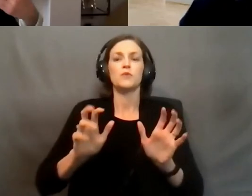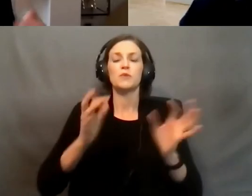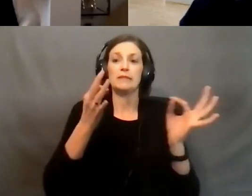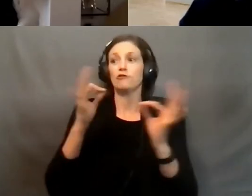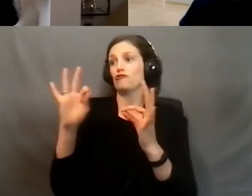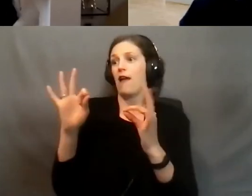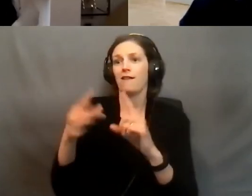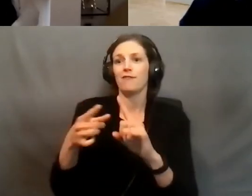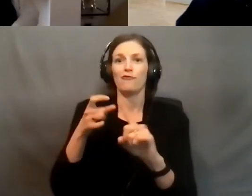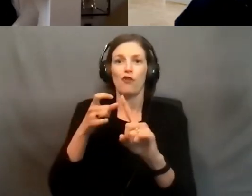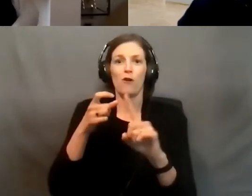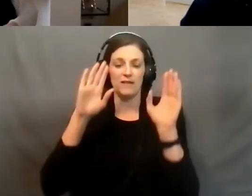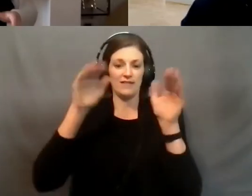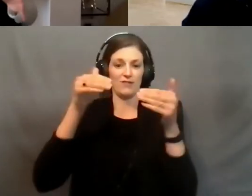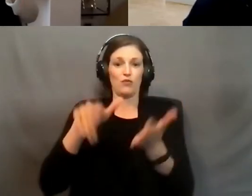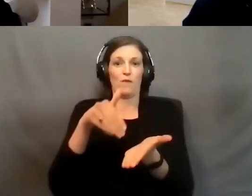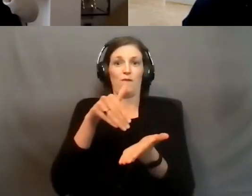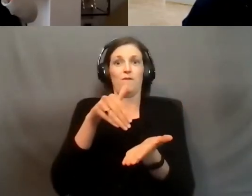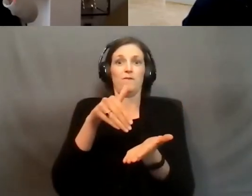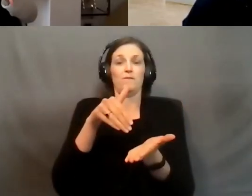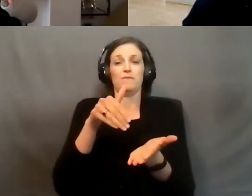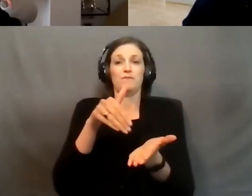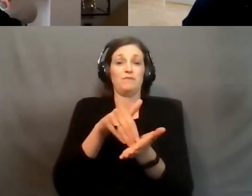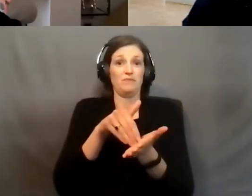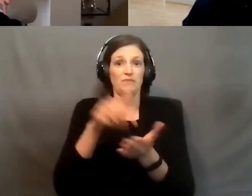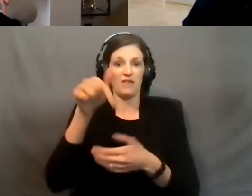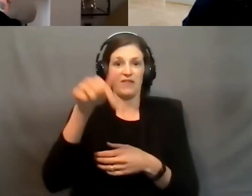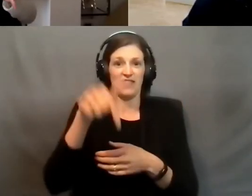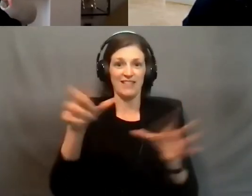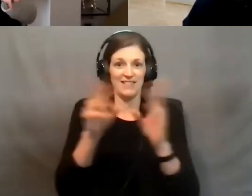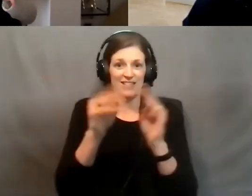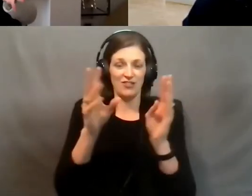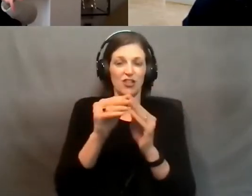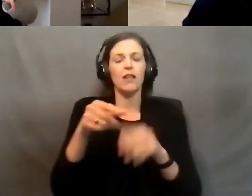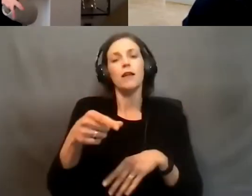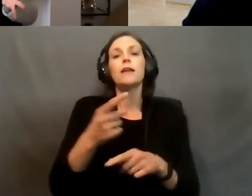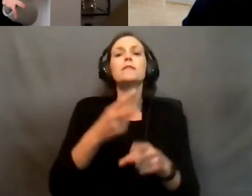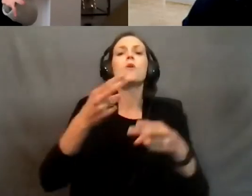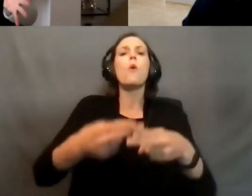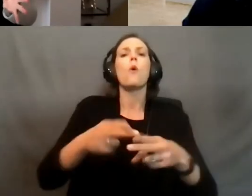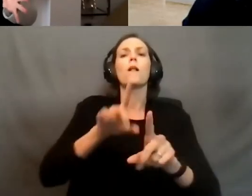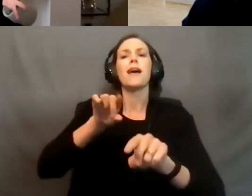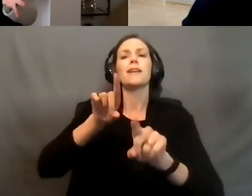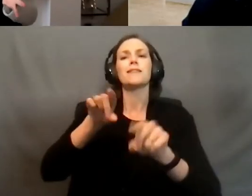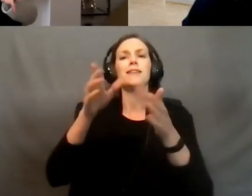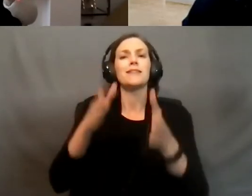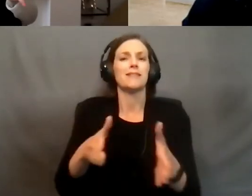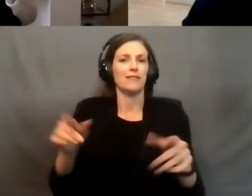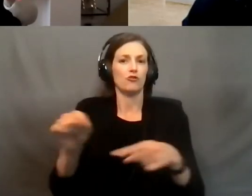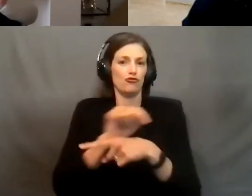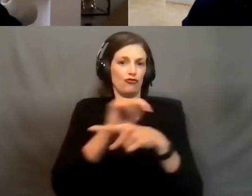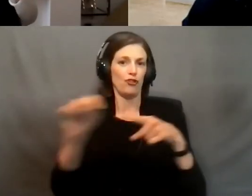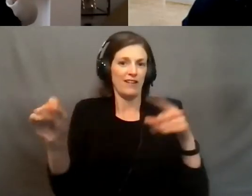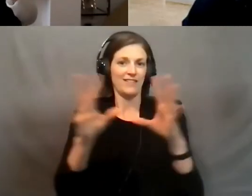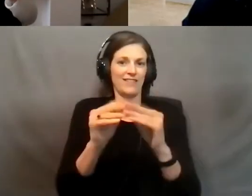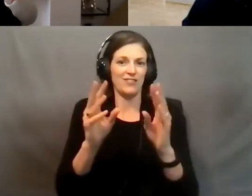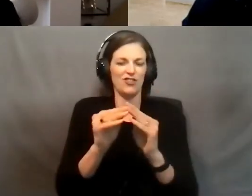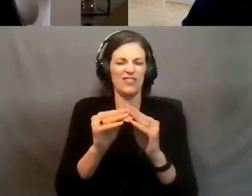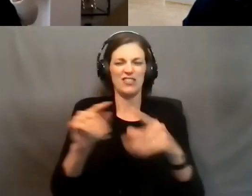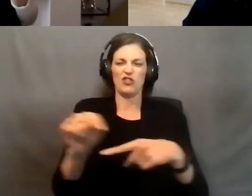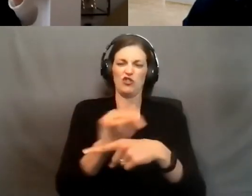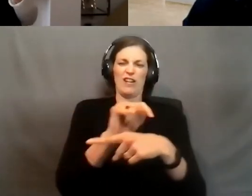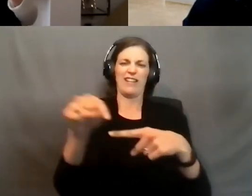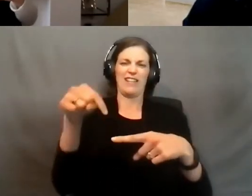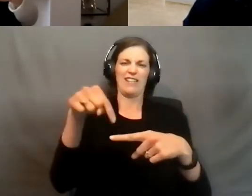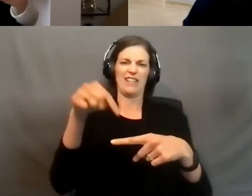this session and that is attendee, we call it the attendee training session, but training should not be viewed as